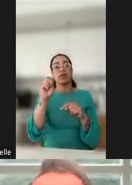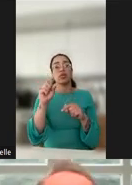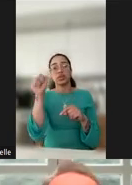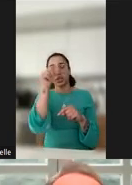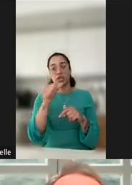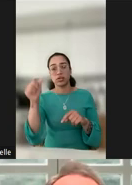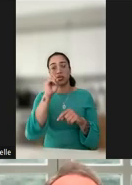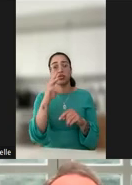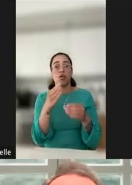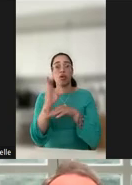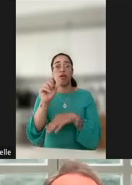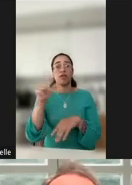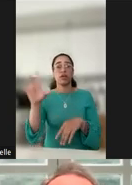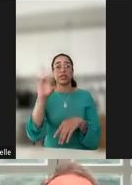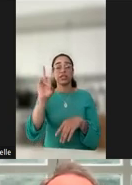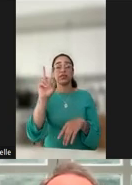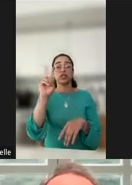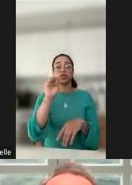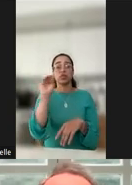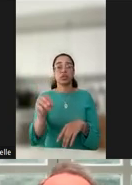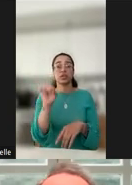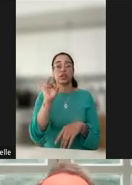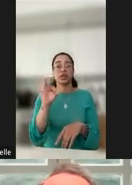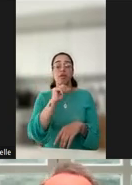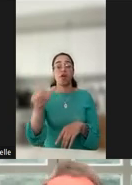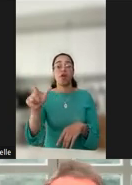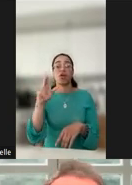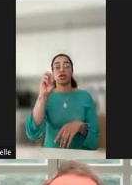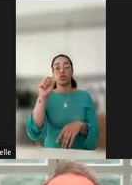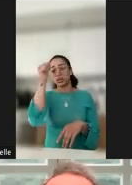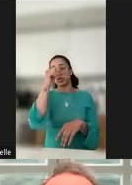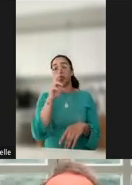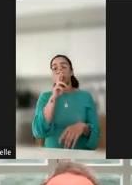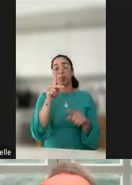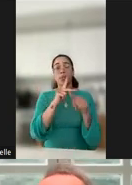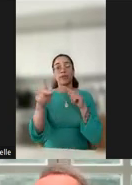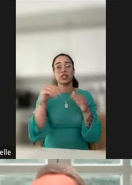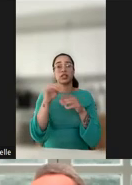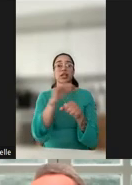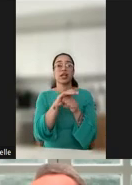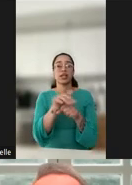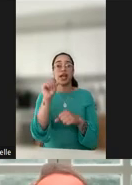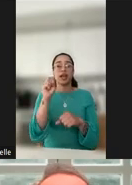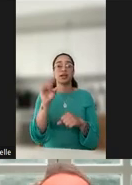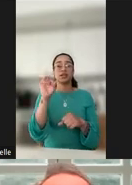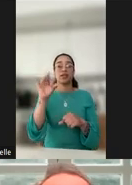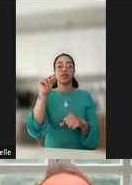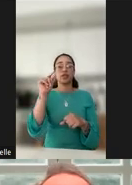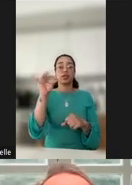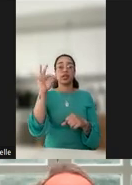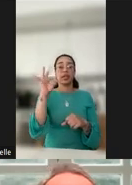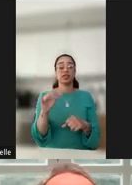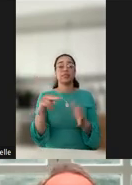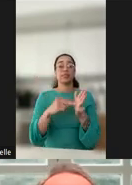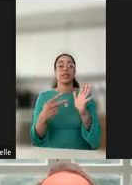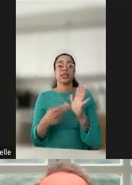overall, 72% of all US Asians were proficient in English as of 2019, meaning